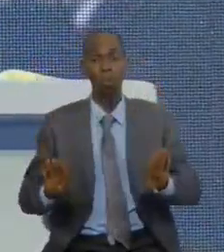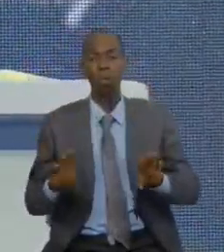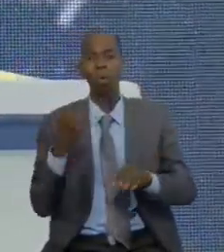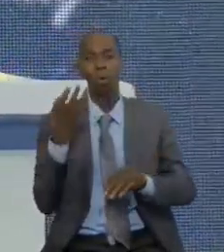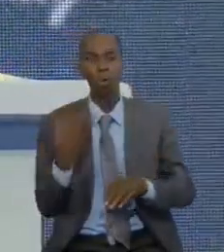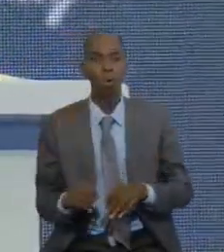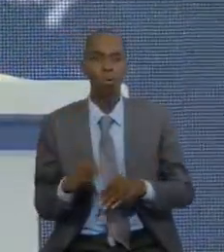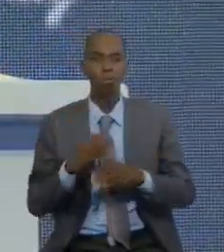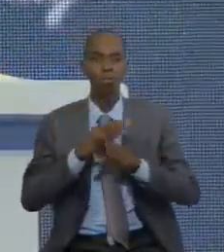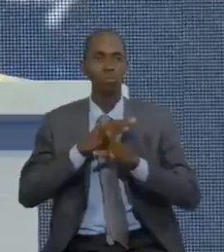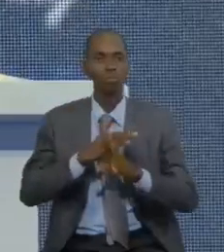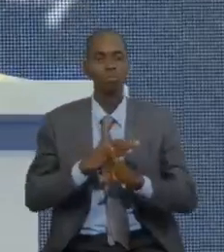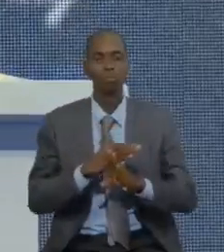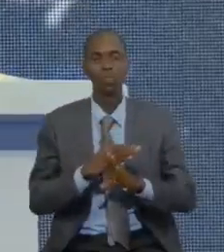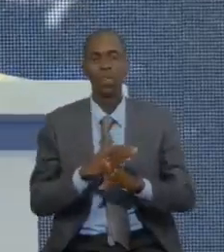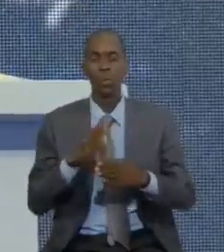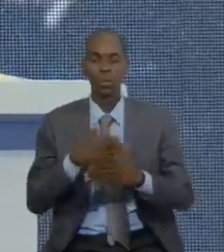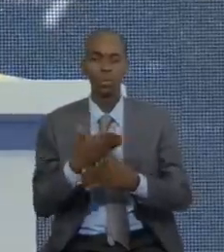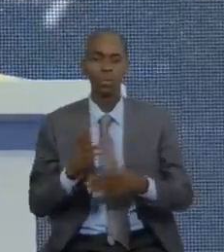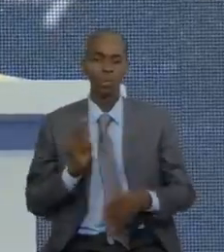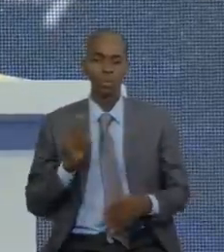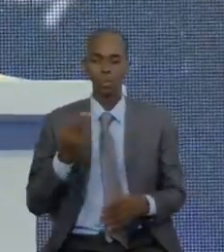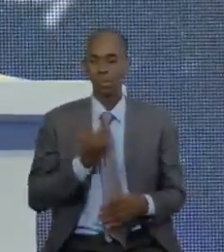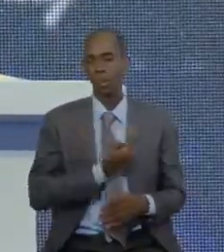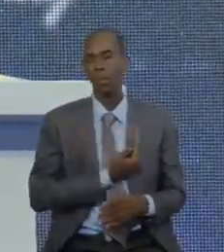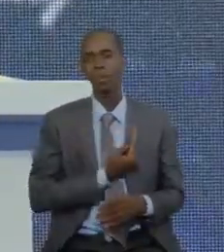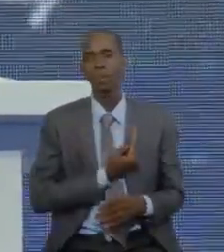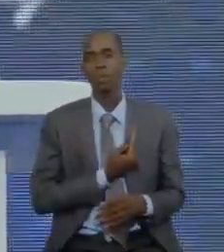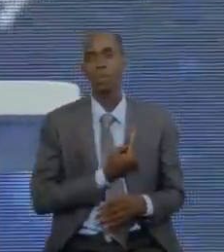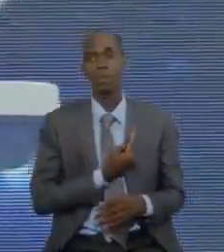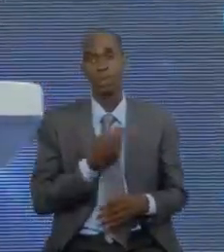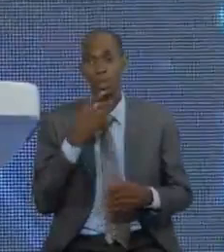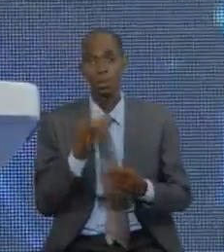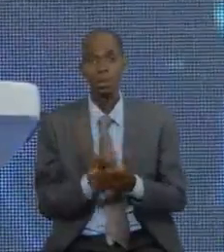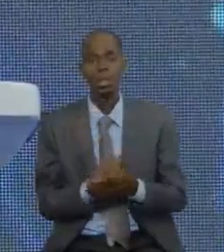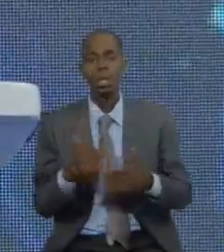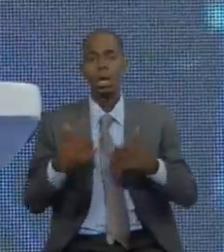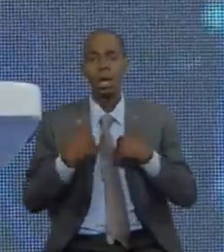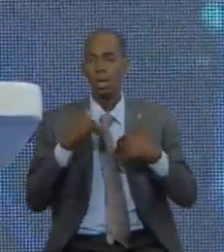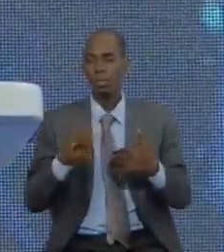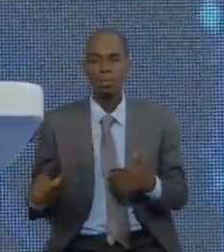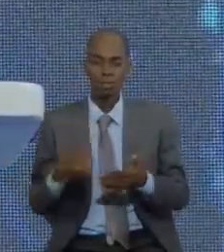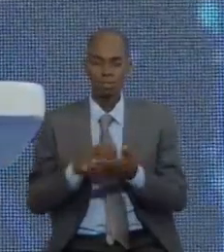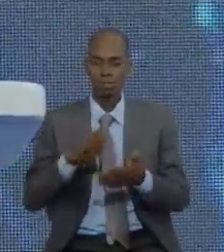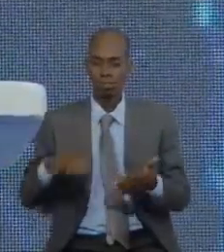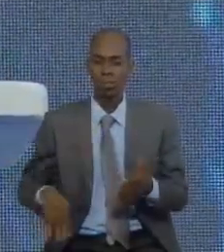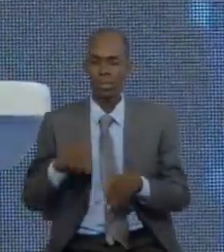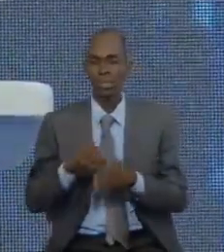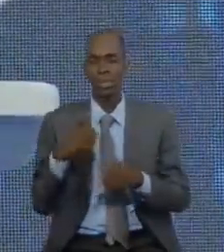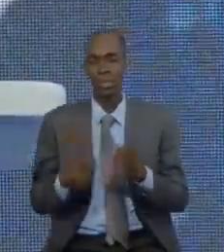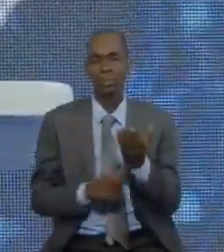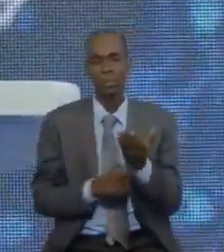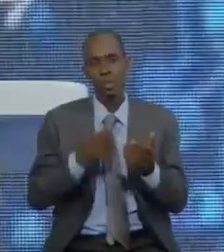séparation. Between us. Entre nous. He says, having abolished in his flesh because of